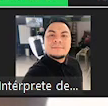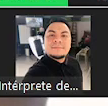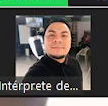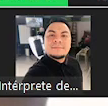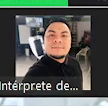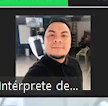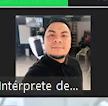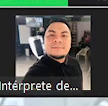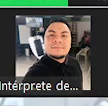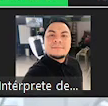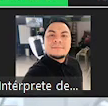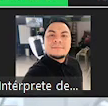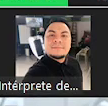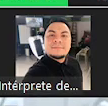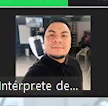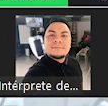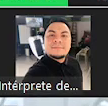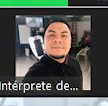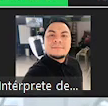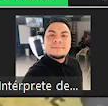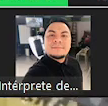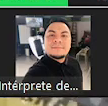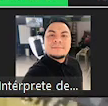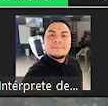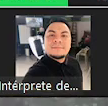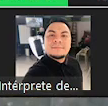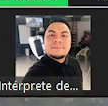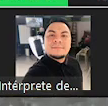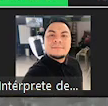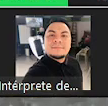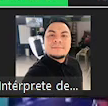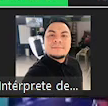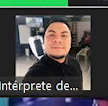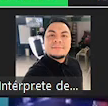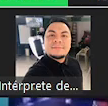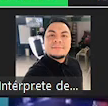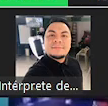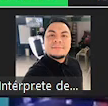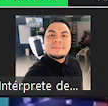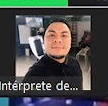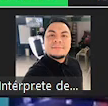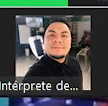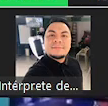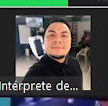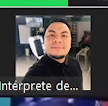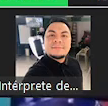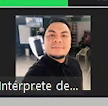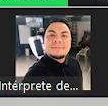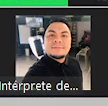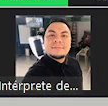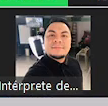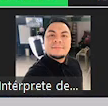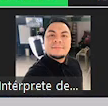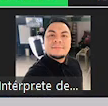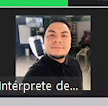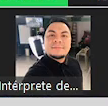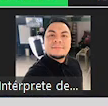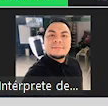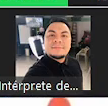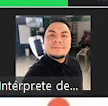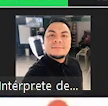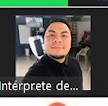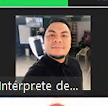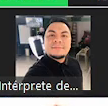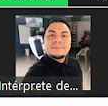catalyst to encourage joint responses that allow postscope and 19 reconstruction for the region creating